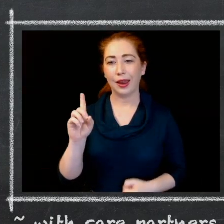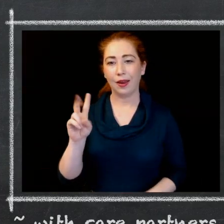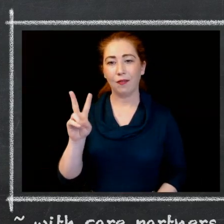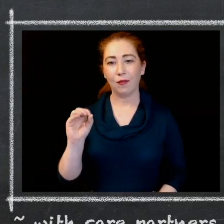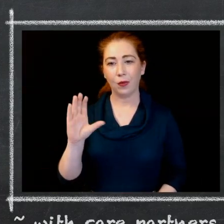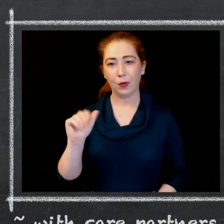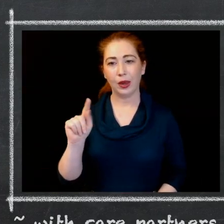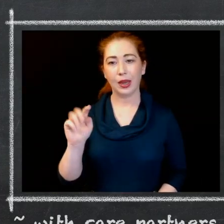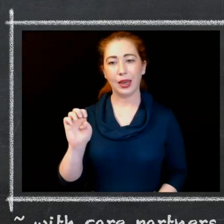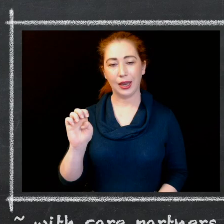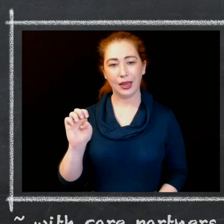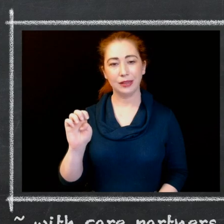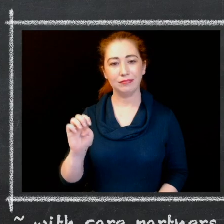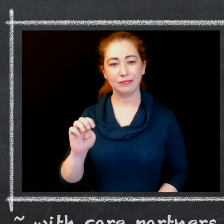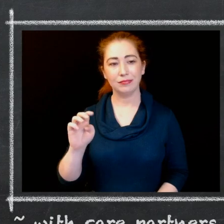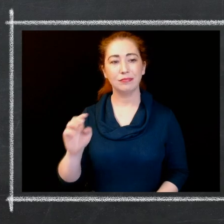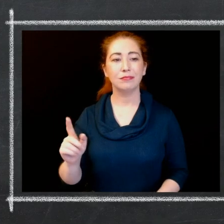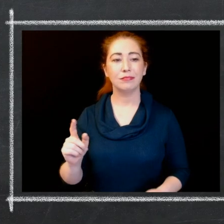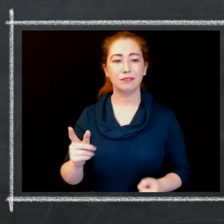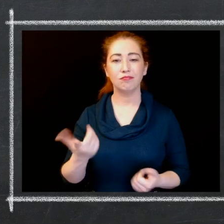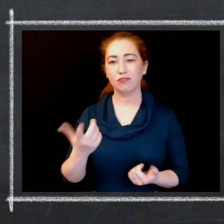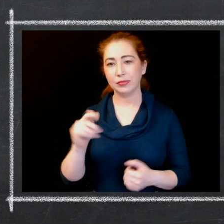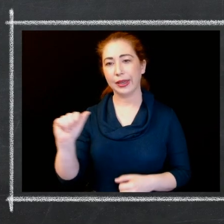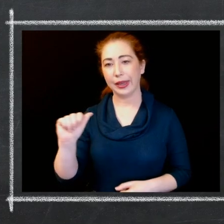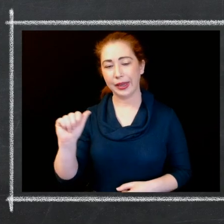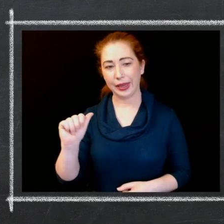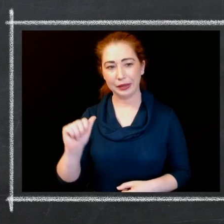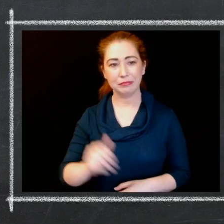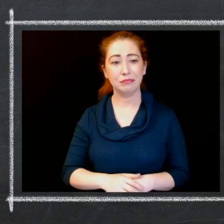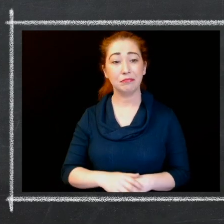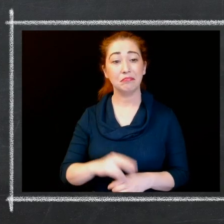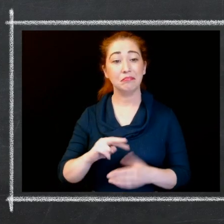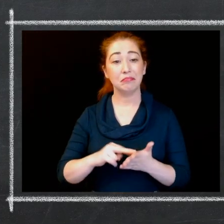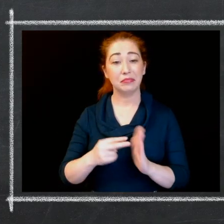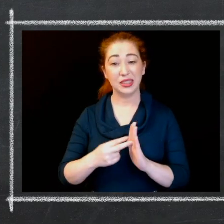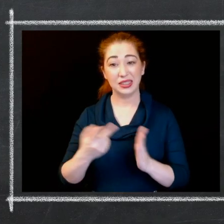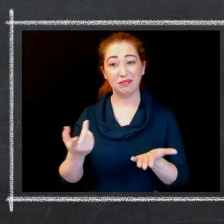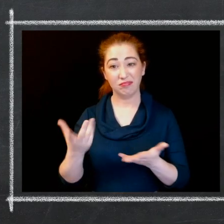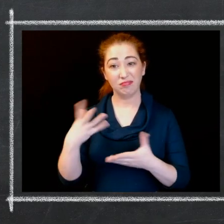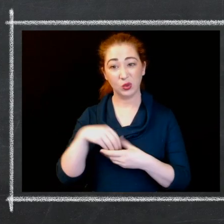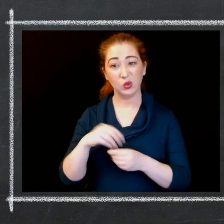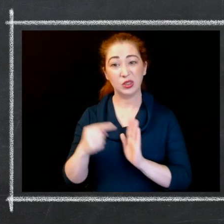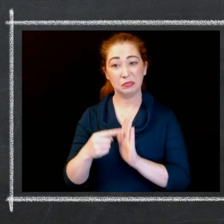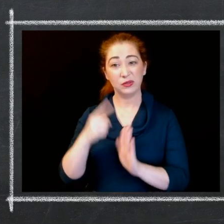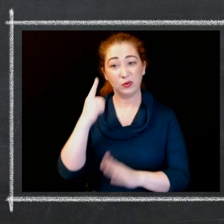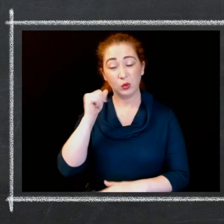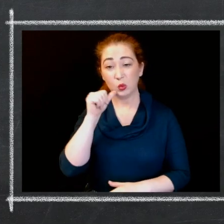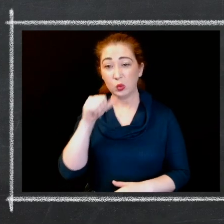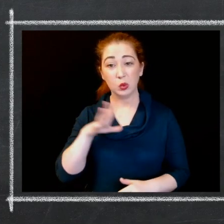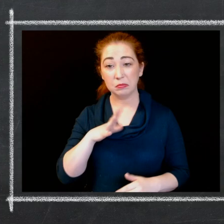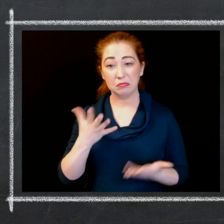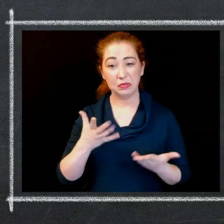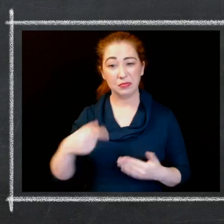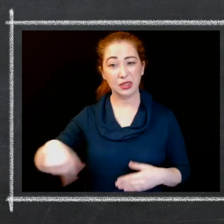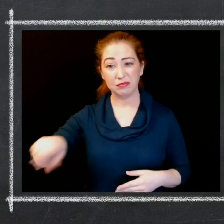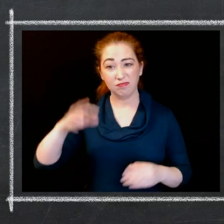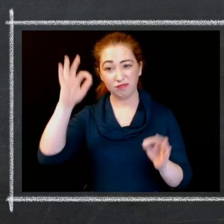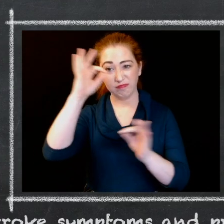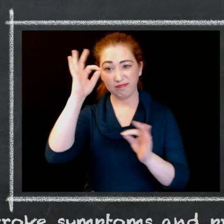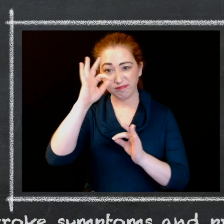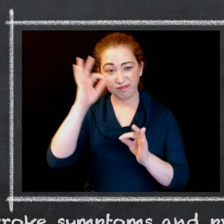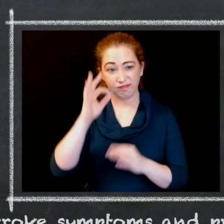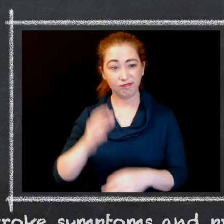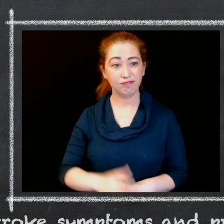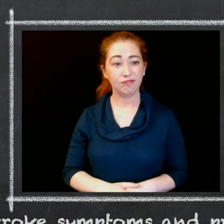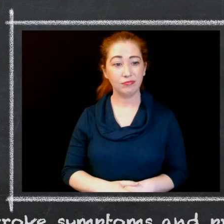your support. A is for advocate and help raise awareness about stroke symptoms, including